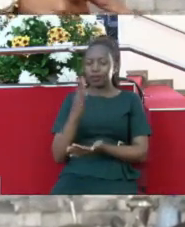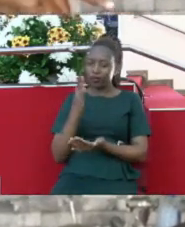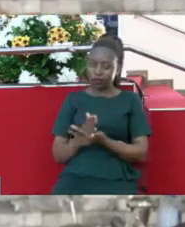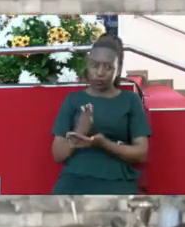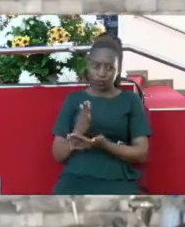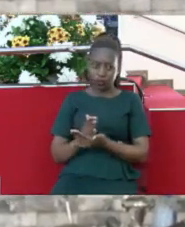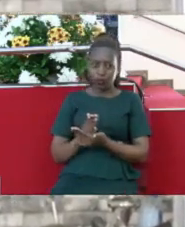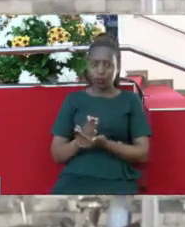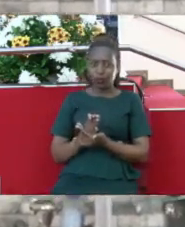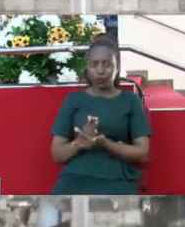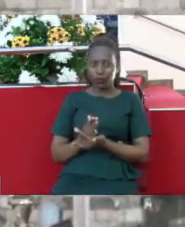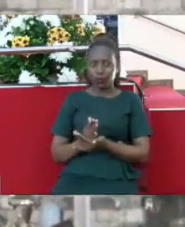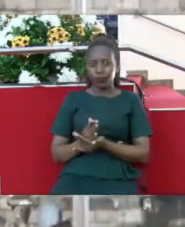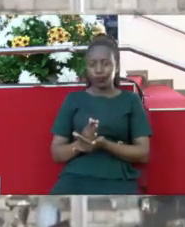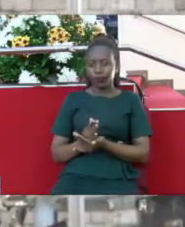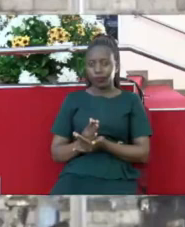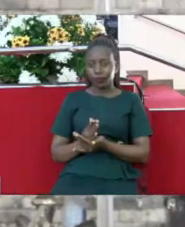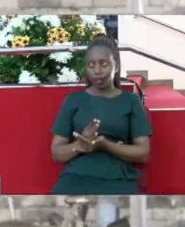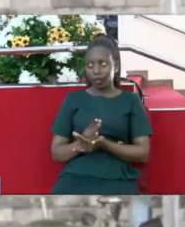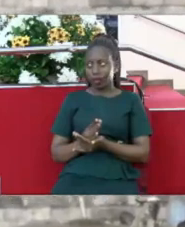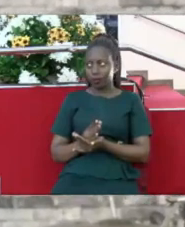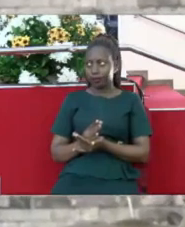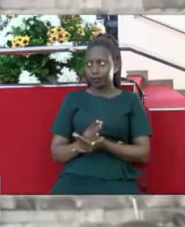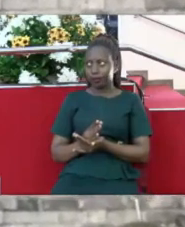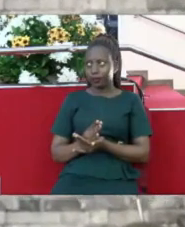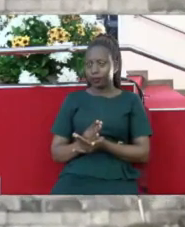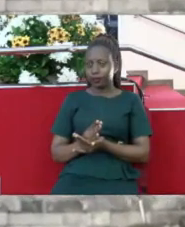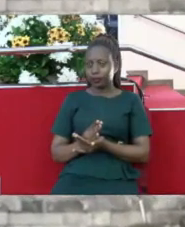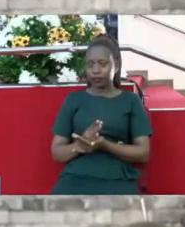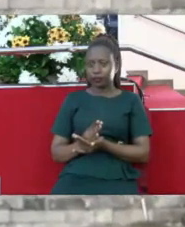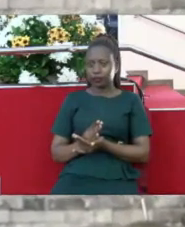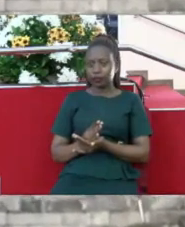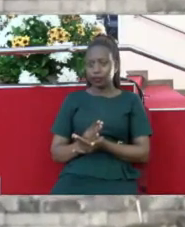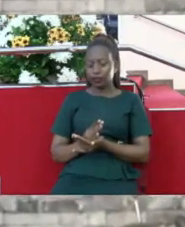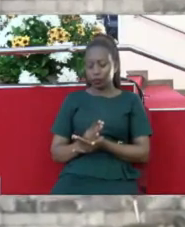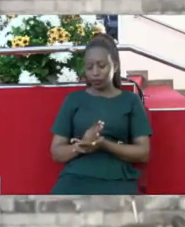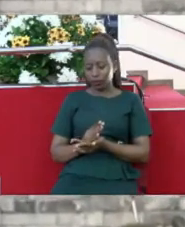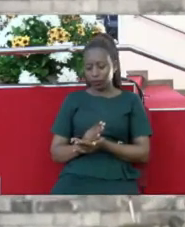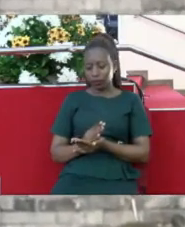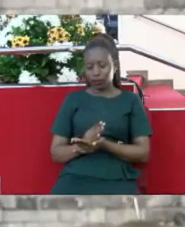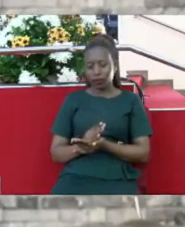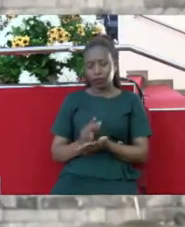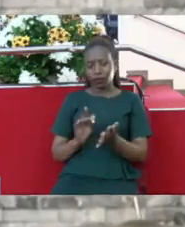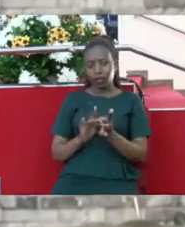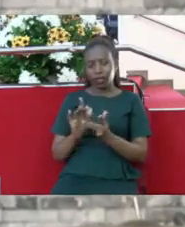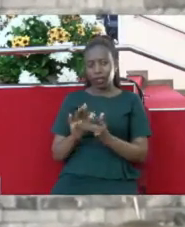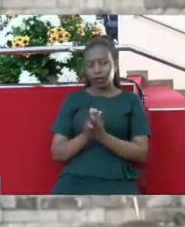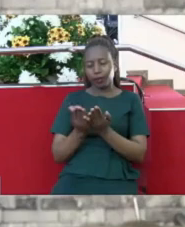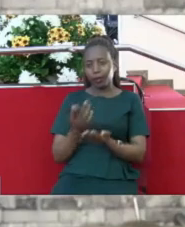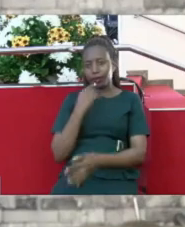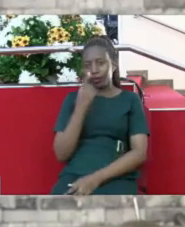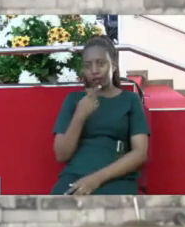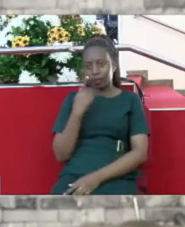kusema kama, becomes true, ikiwa ni kweli, scripture says that after that it